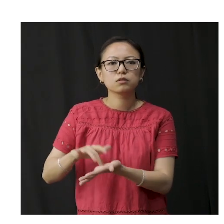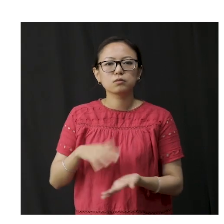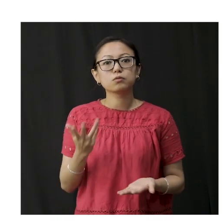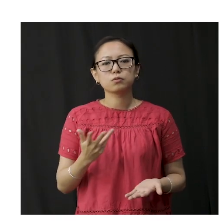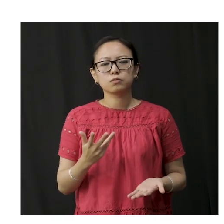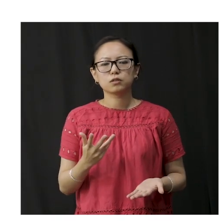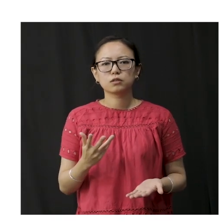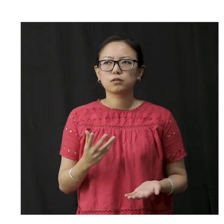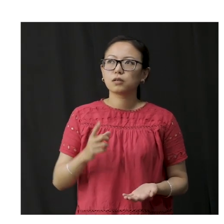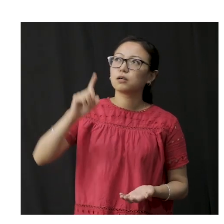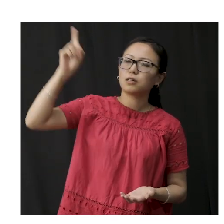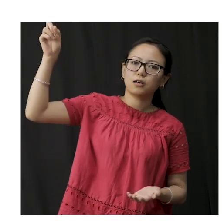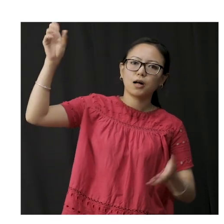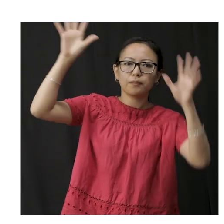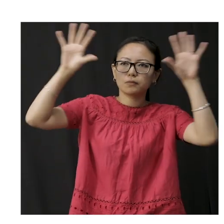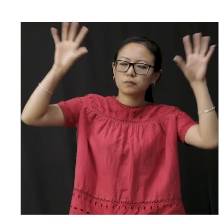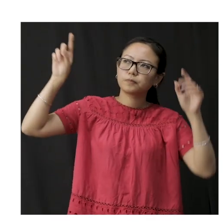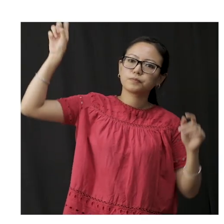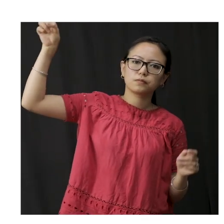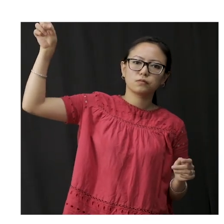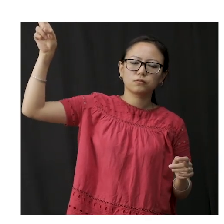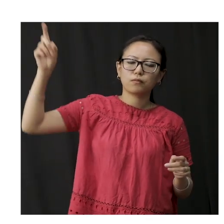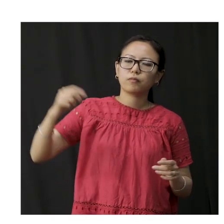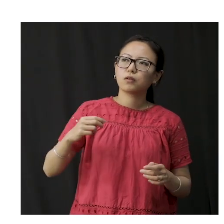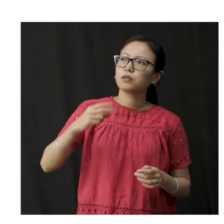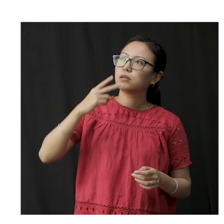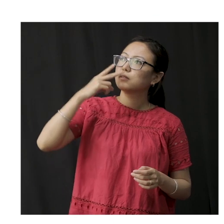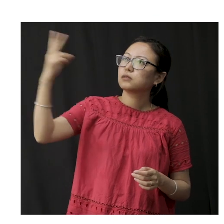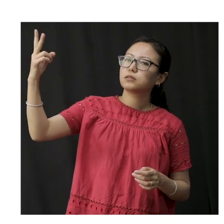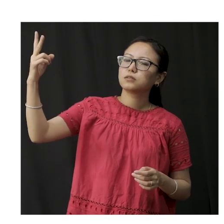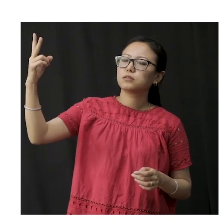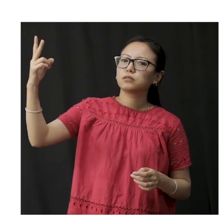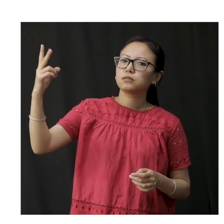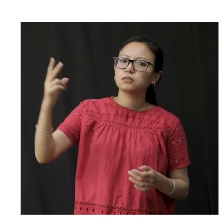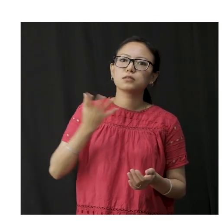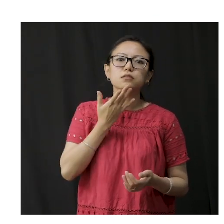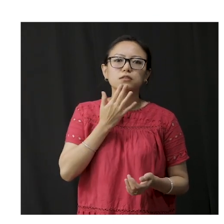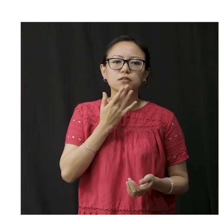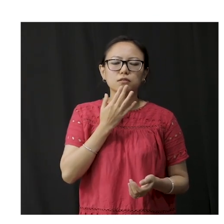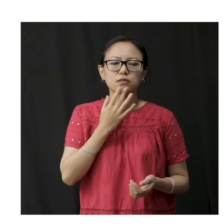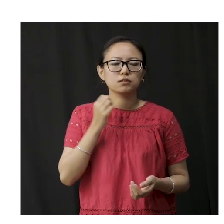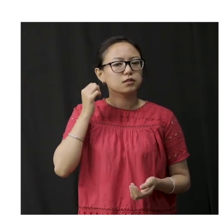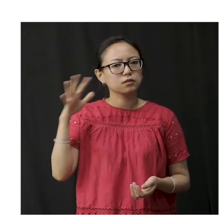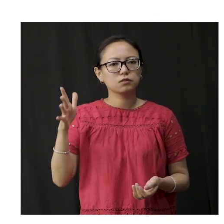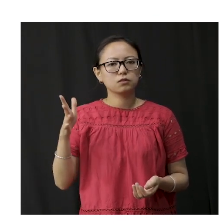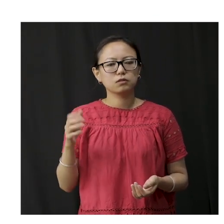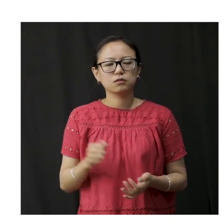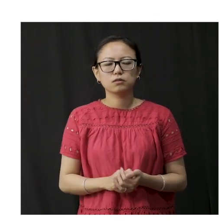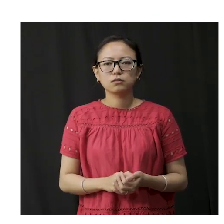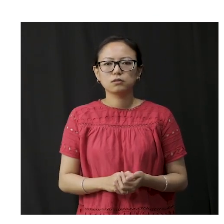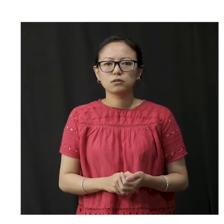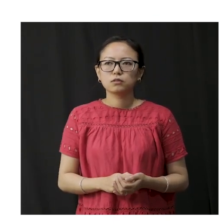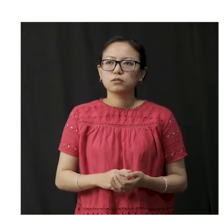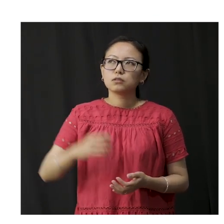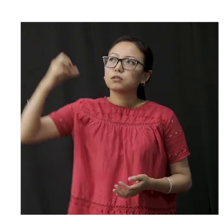it looks like gold in color. So the the light from the sun makes